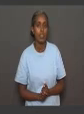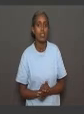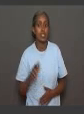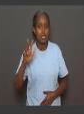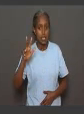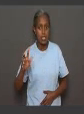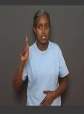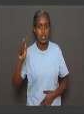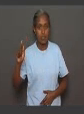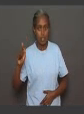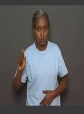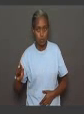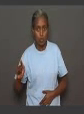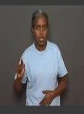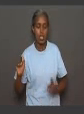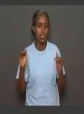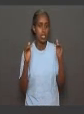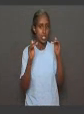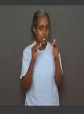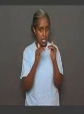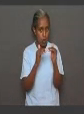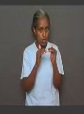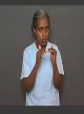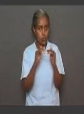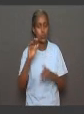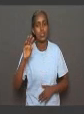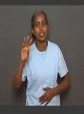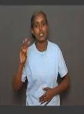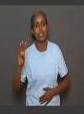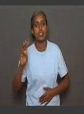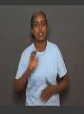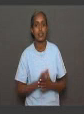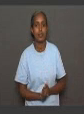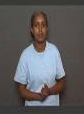3 factorial is equal to 6.